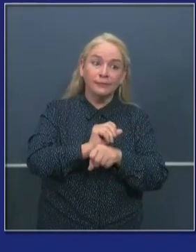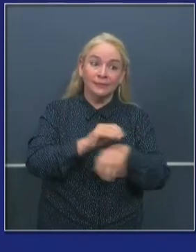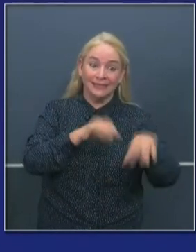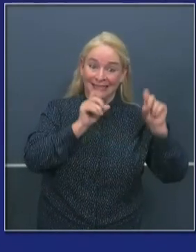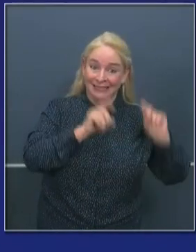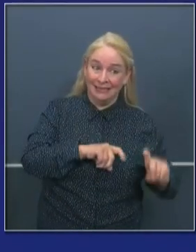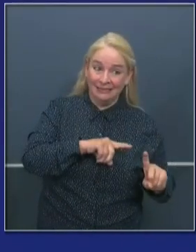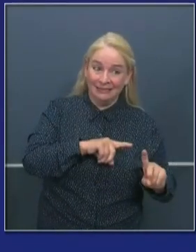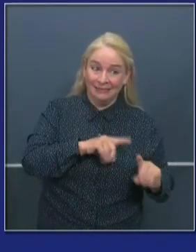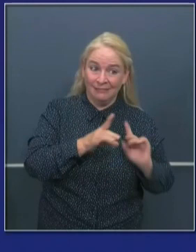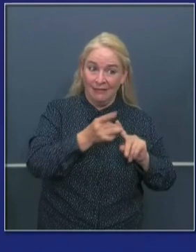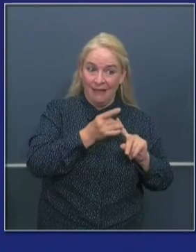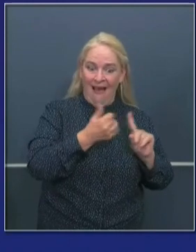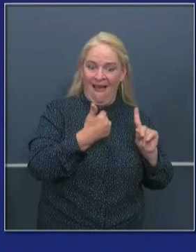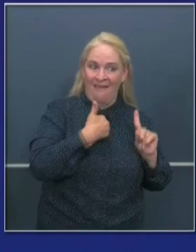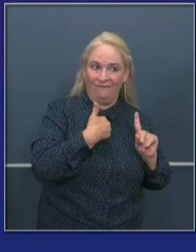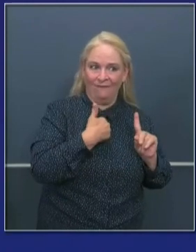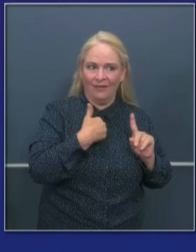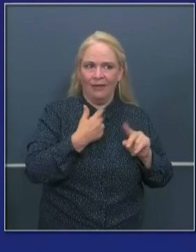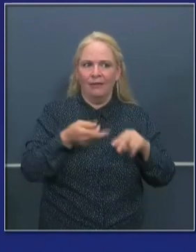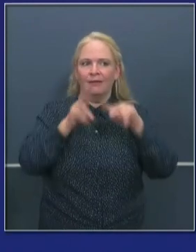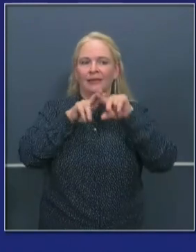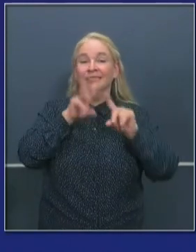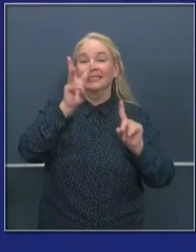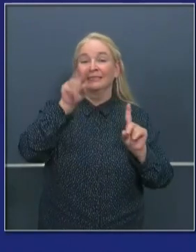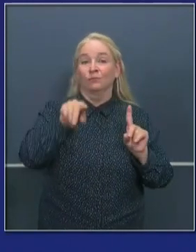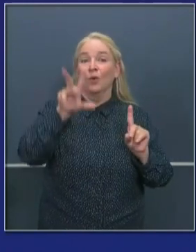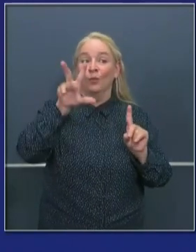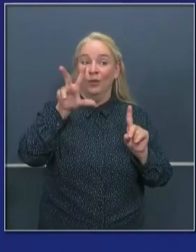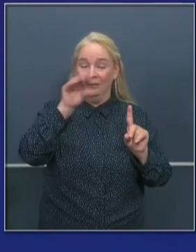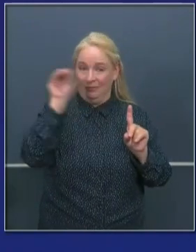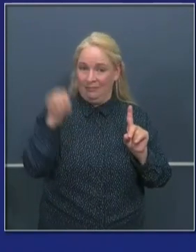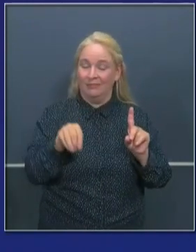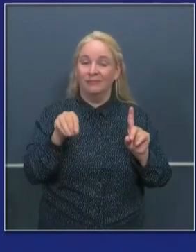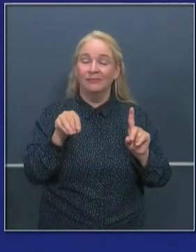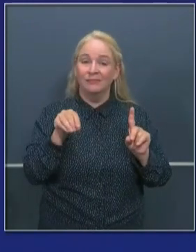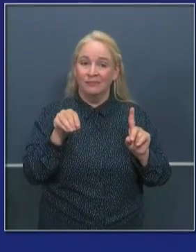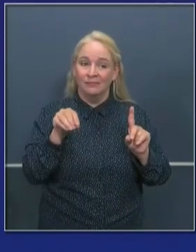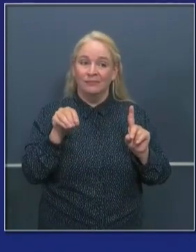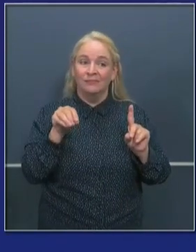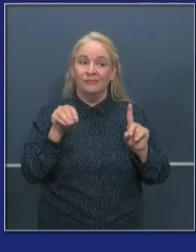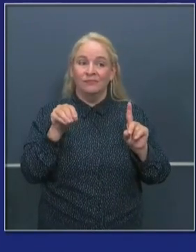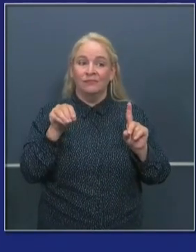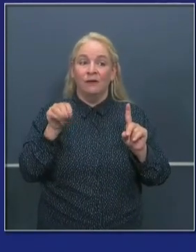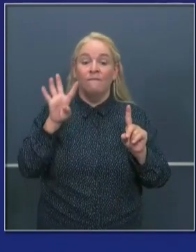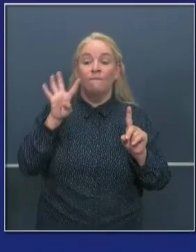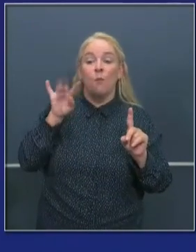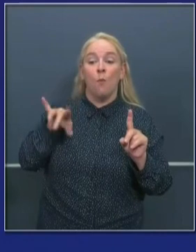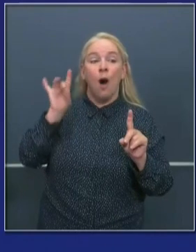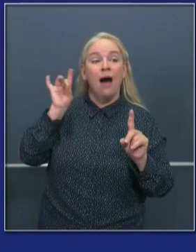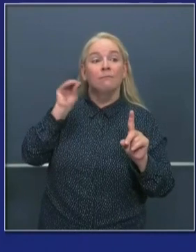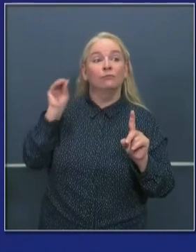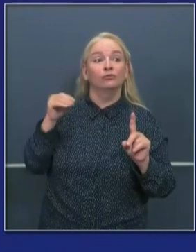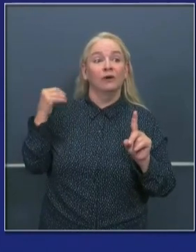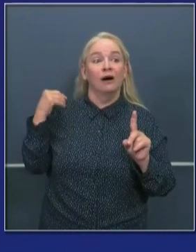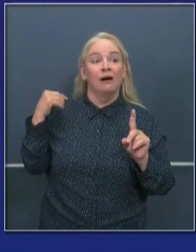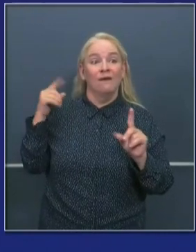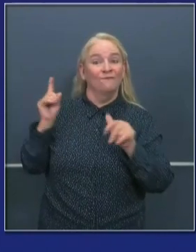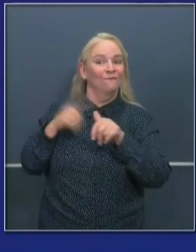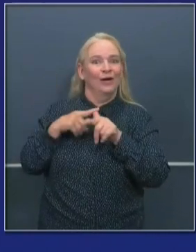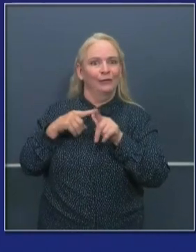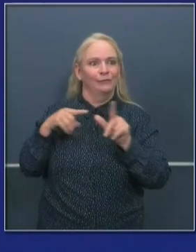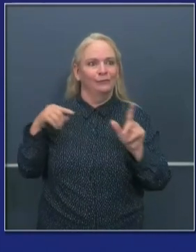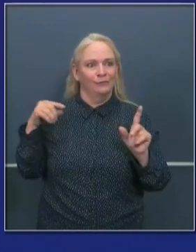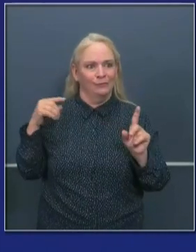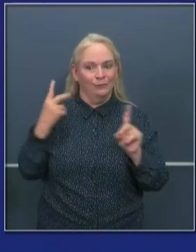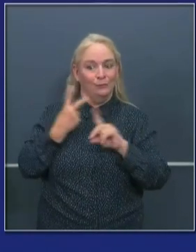to 6.3%. Again, it started 40.8%. When we did the first 14-day roll,